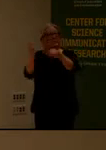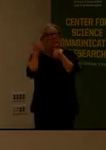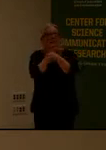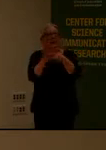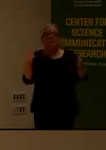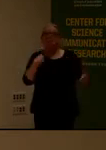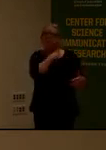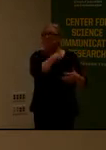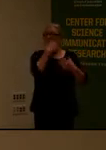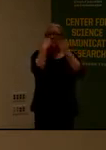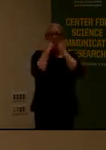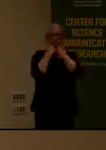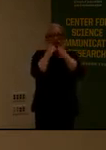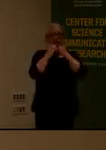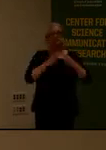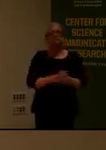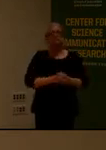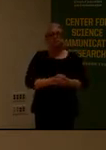care about.